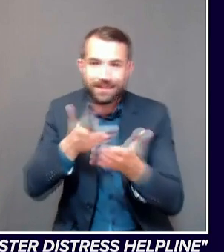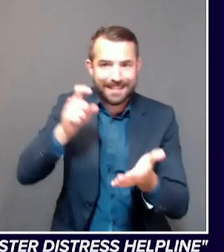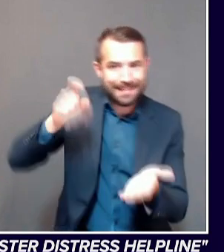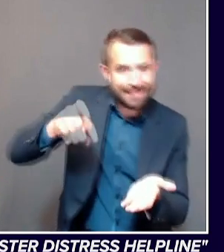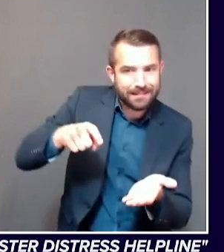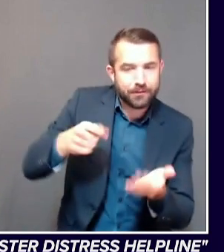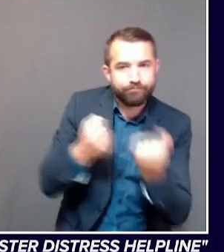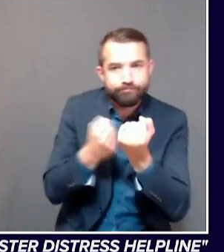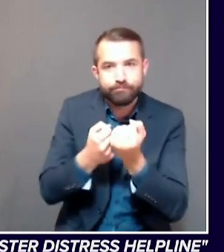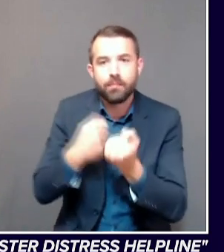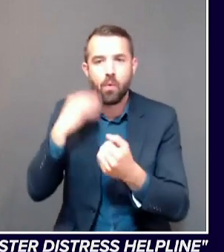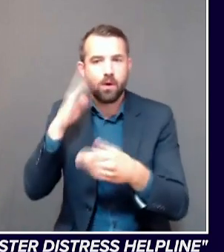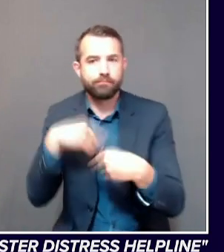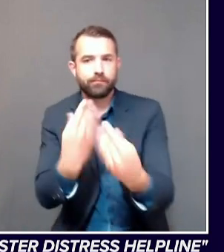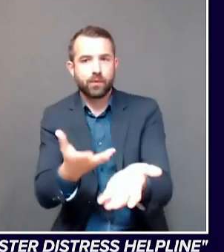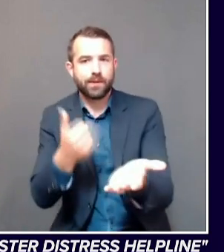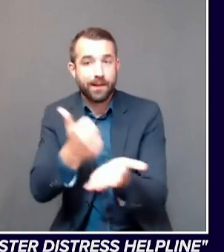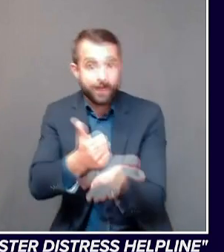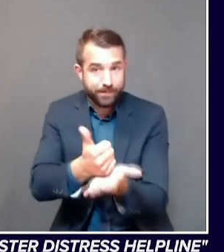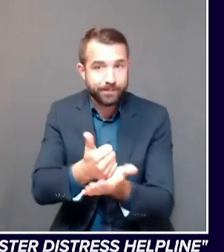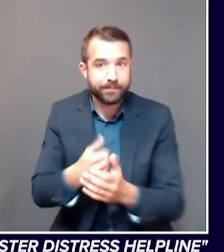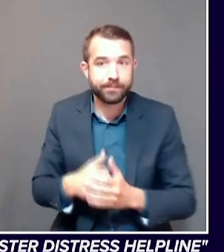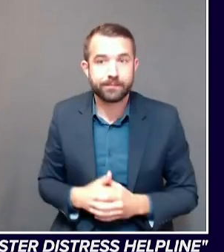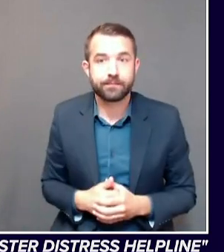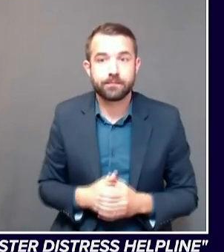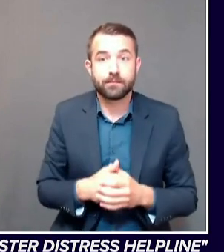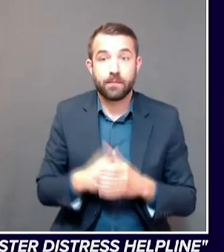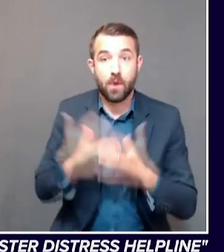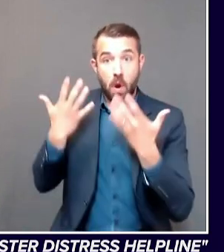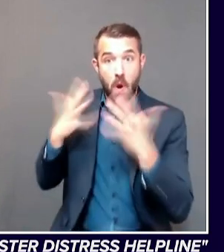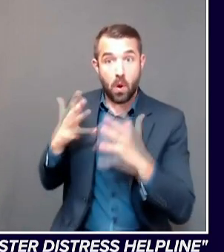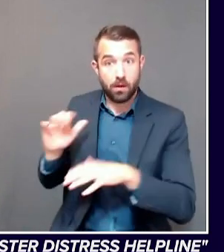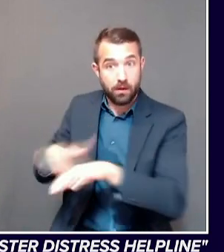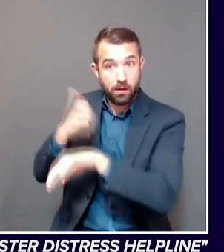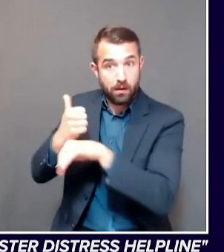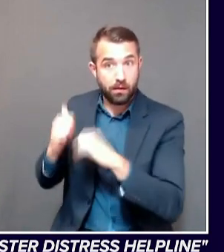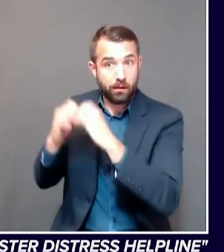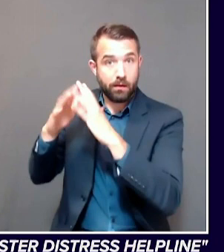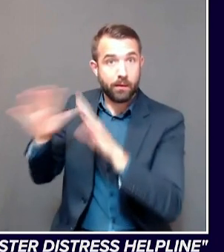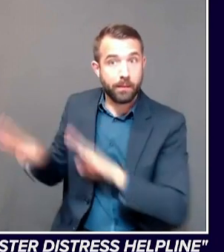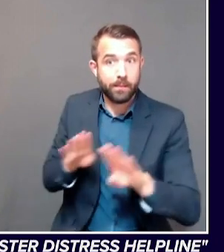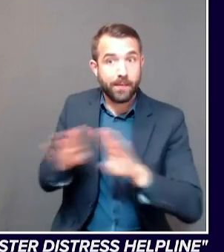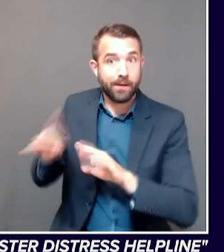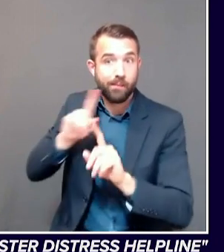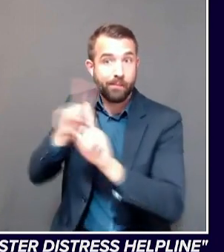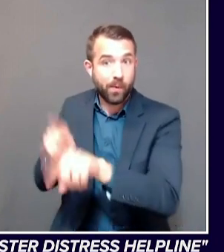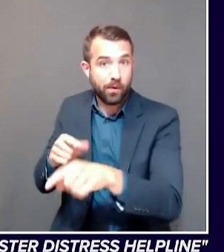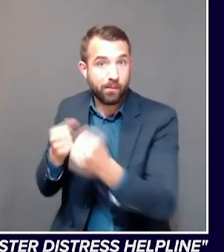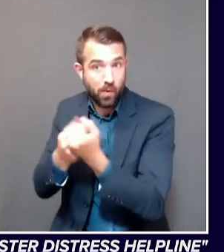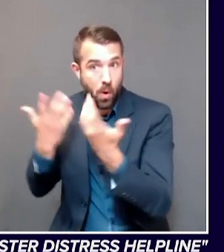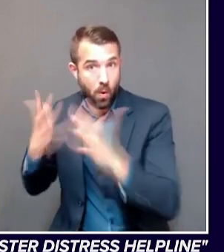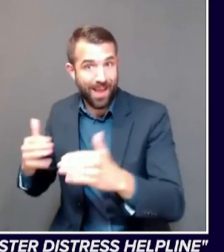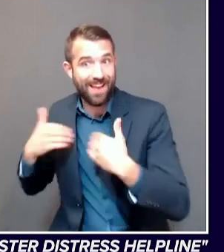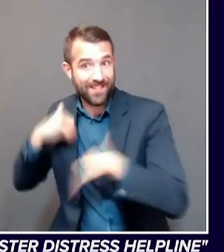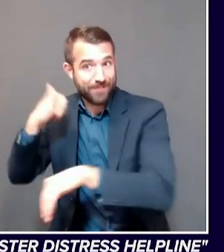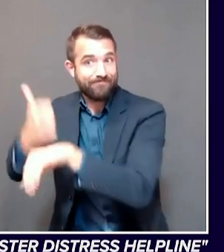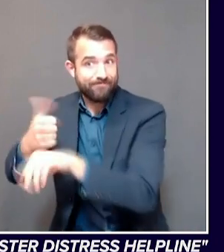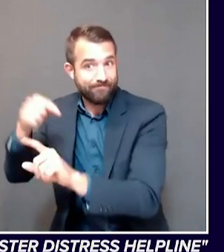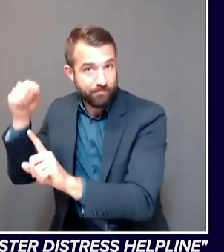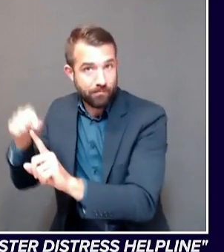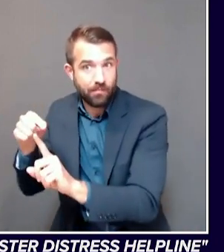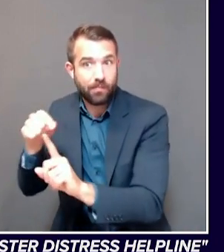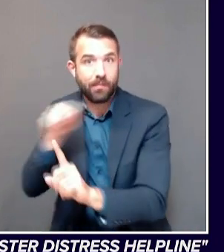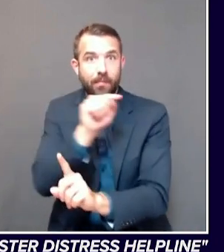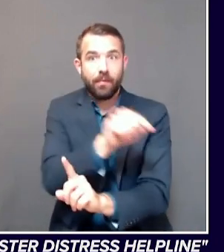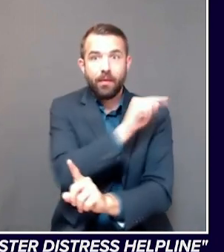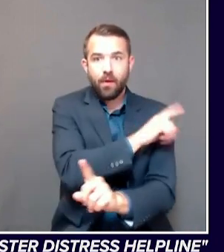of Maine CDC's Behavioral Health Response Team, whose trained volunteers have been responding to outbreak settings to help